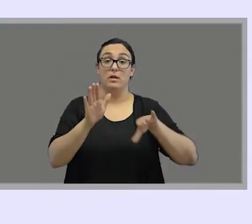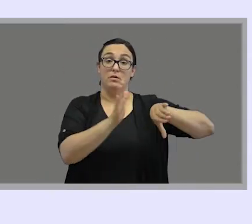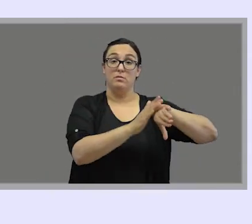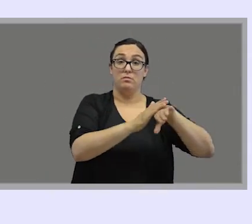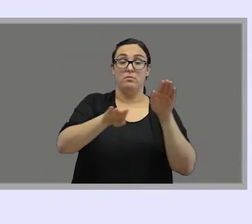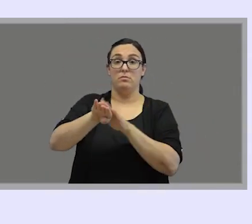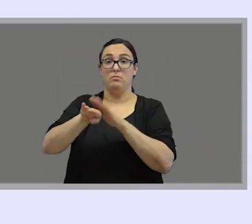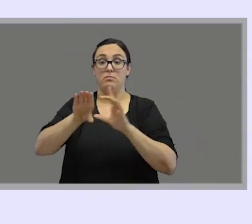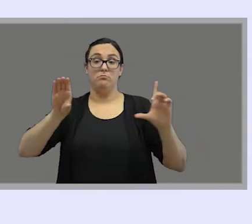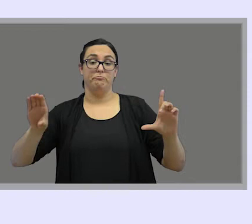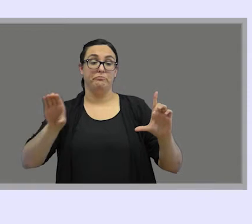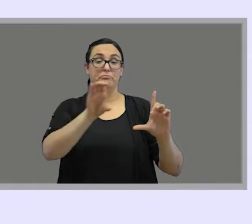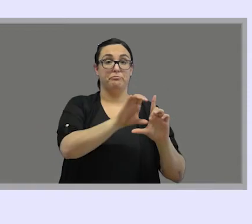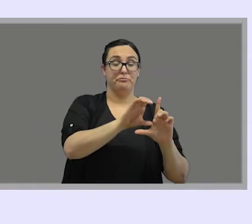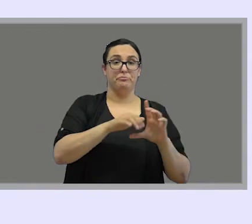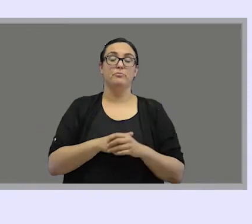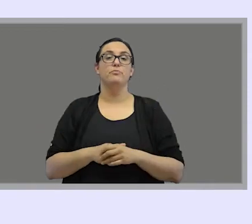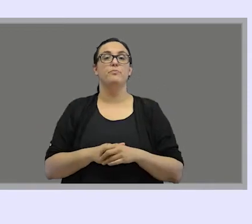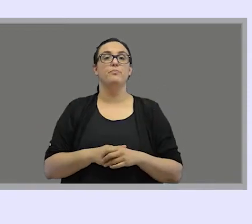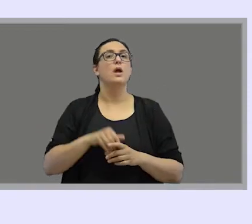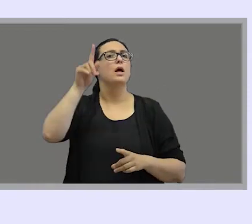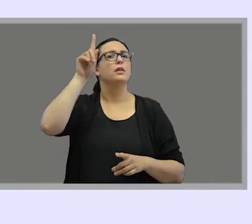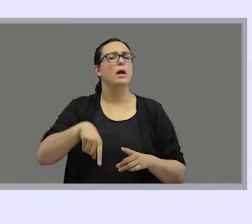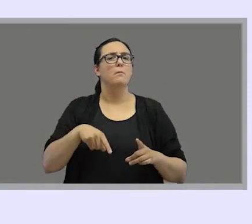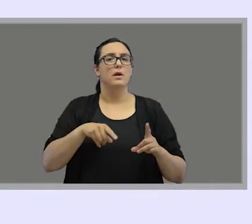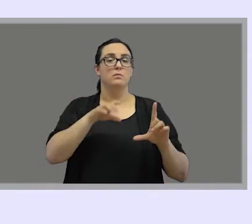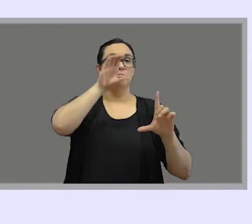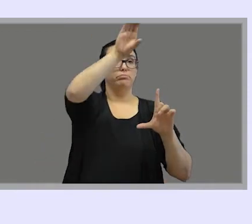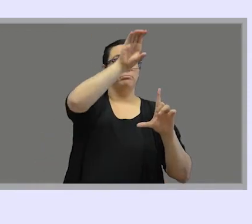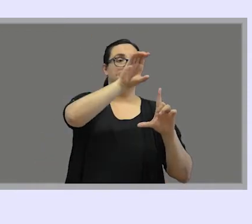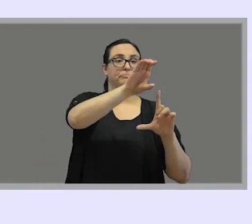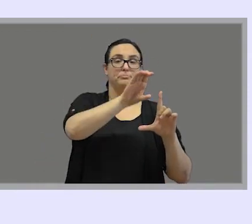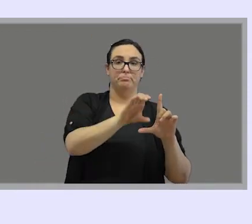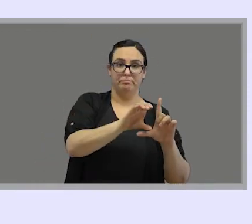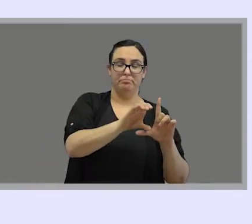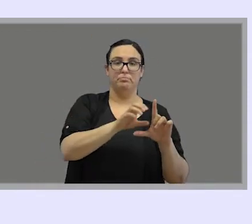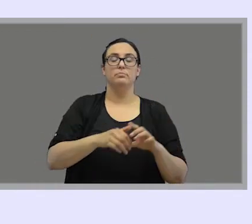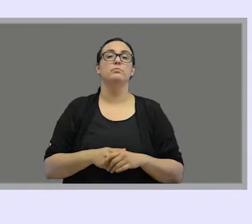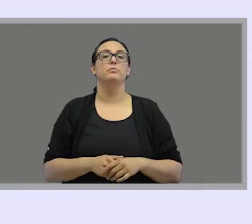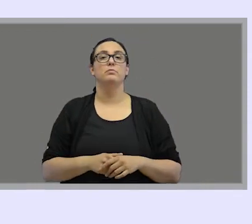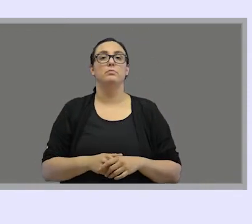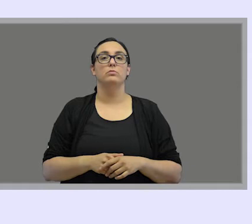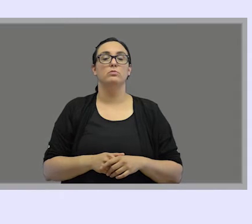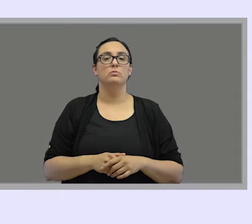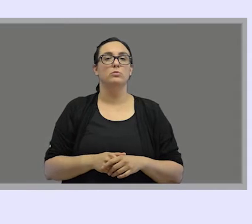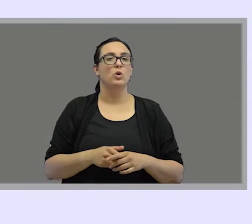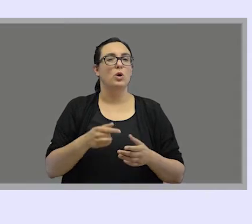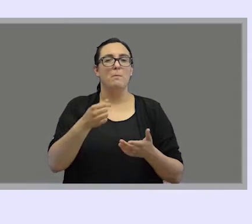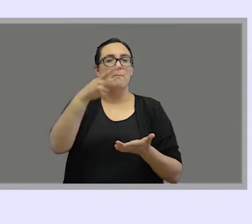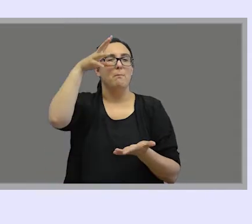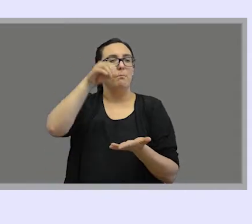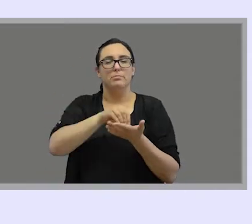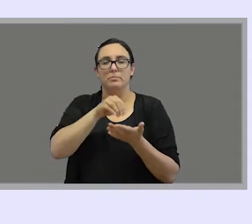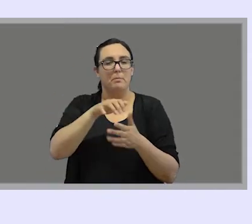left and right positions, and also in the top, central, or bottom position. The